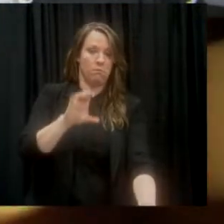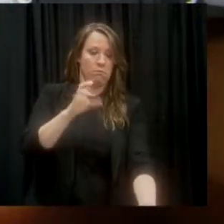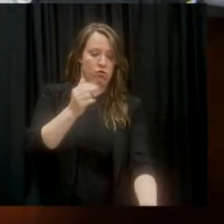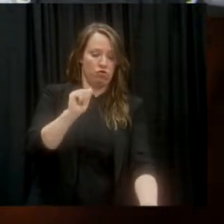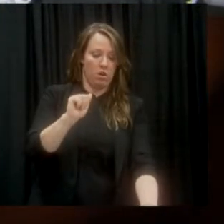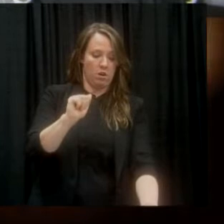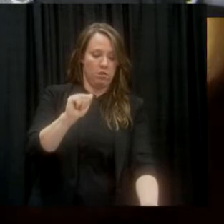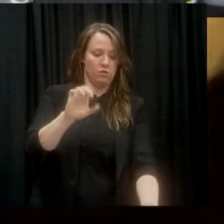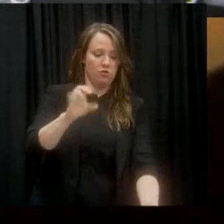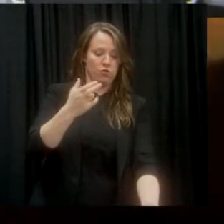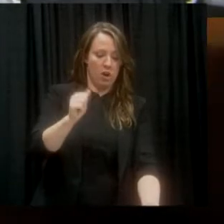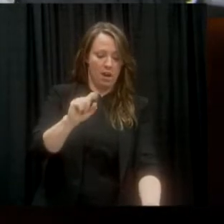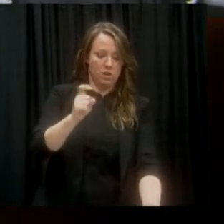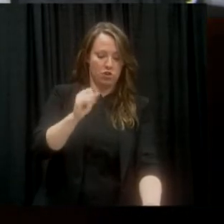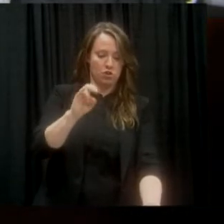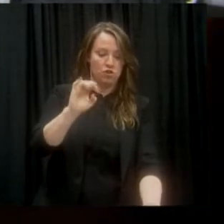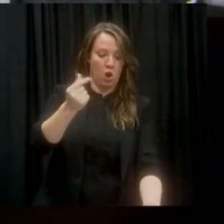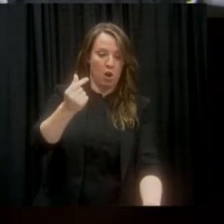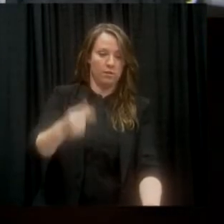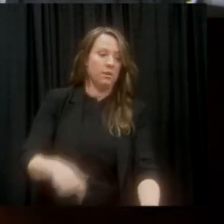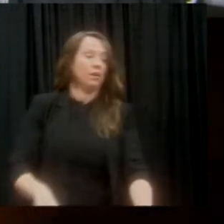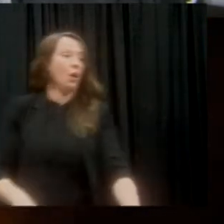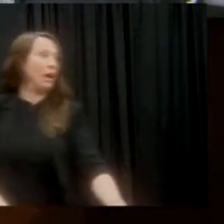Cha Shung.